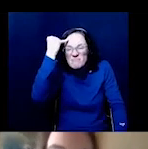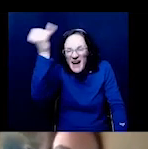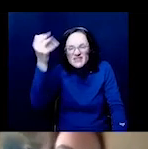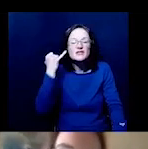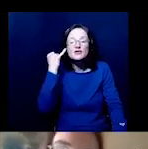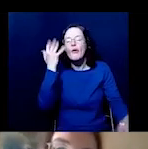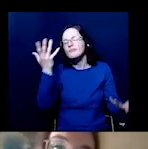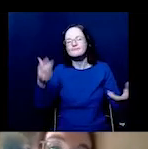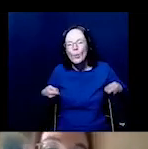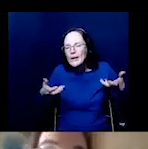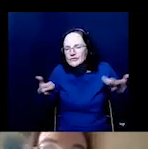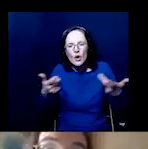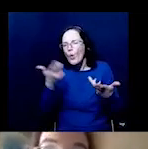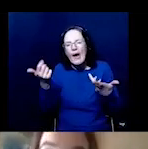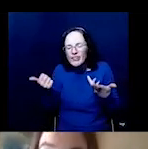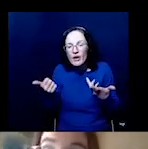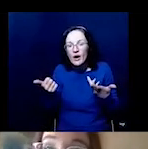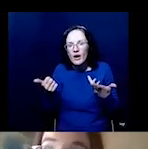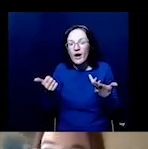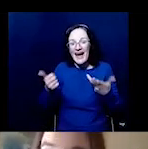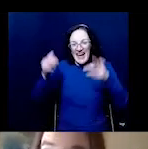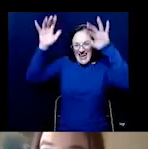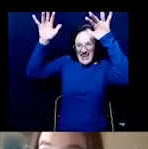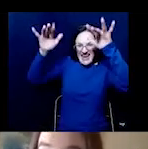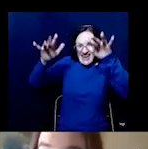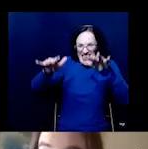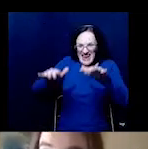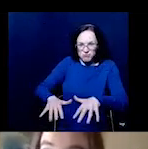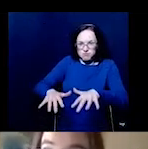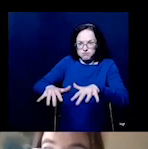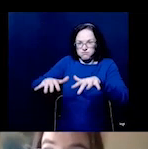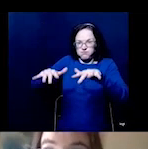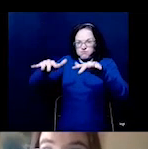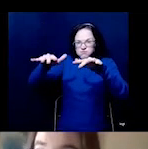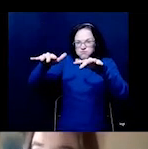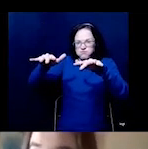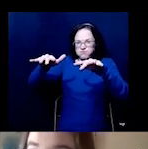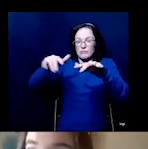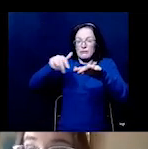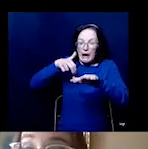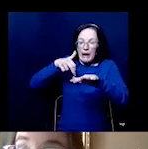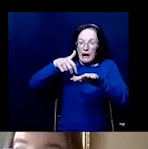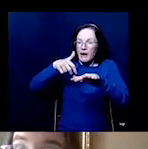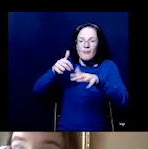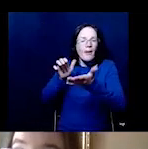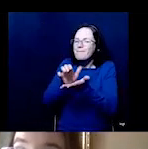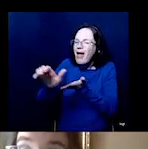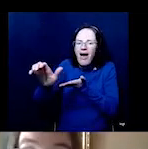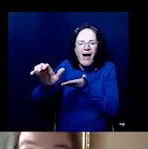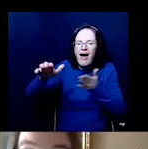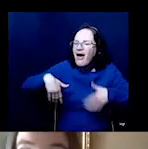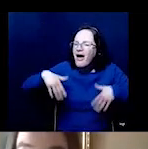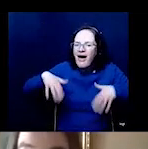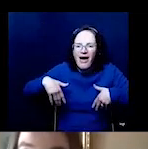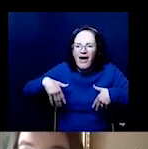get by. And there's also non-accessible classrooms or buildings. So my question is, have you experienced any